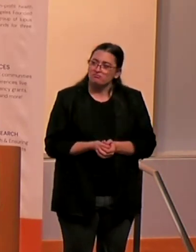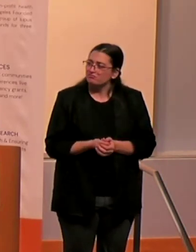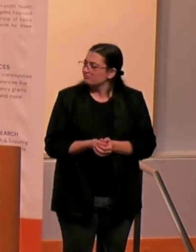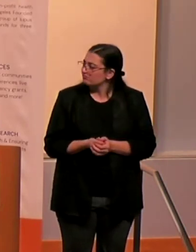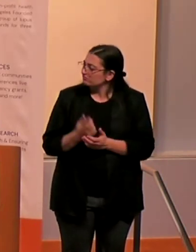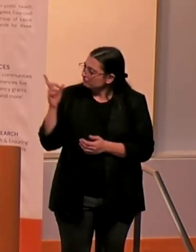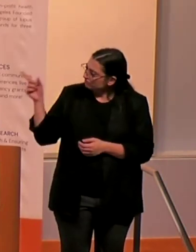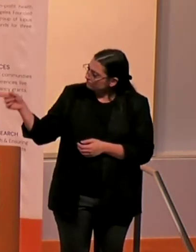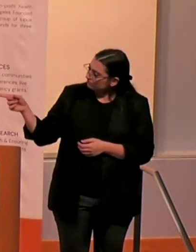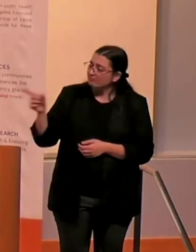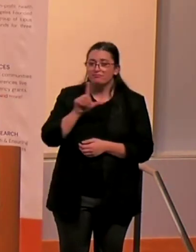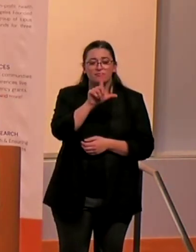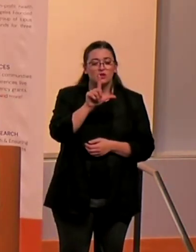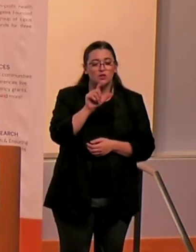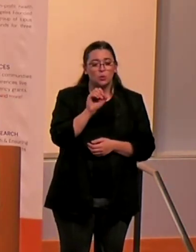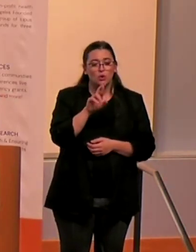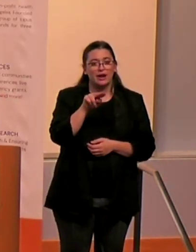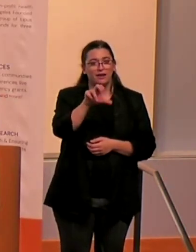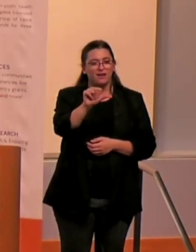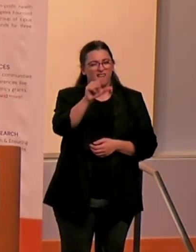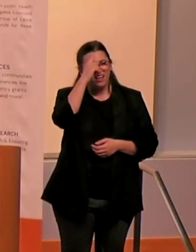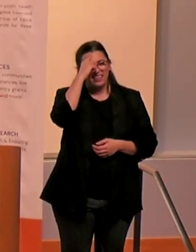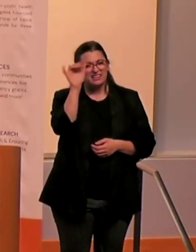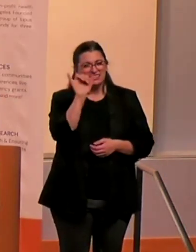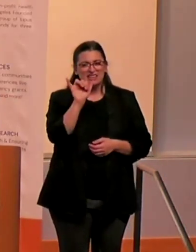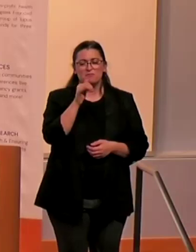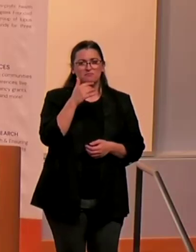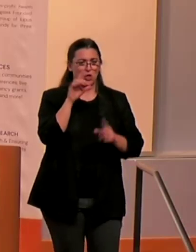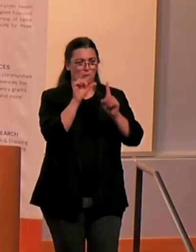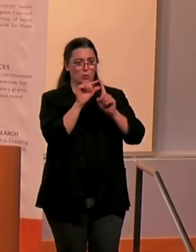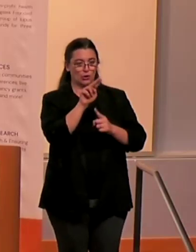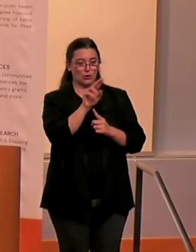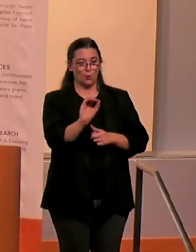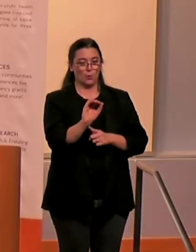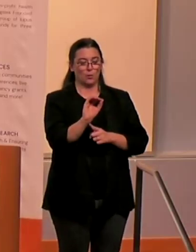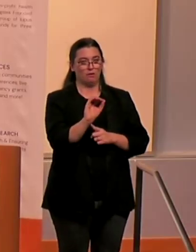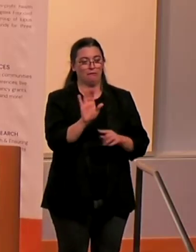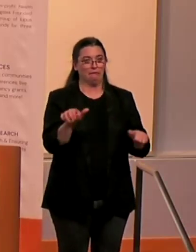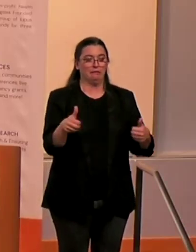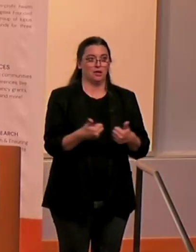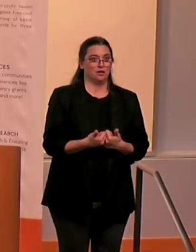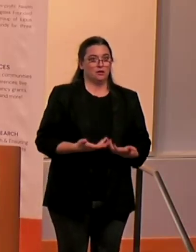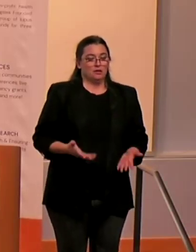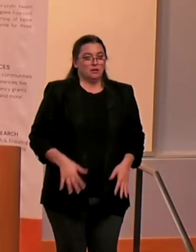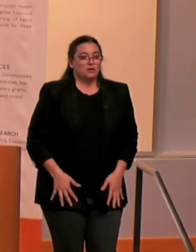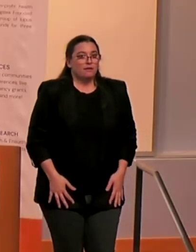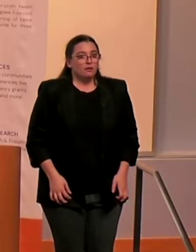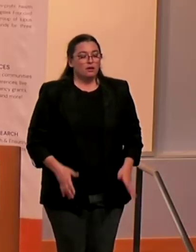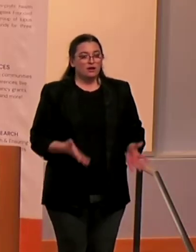Yeah, I would say the same thing, saying no. It's super powerful, but it feels weird at first, especially when since